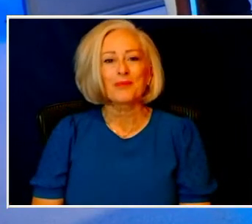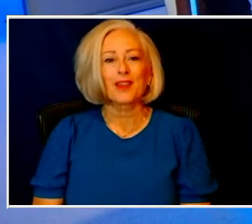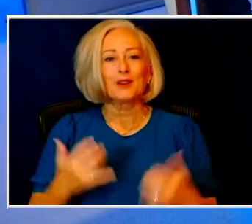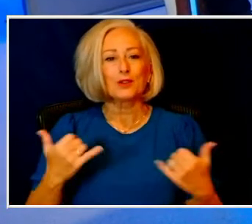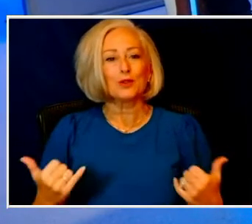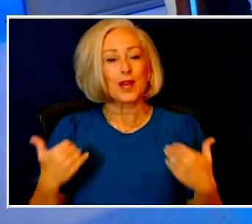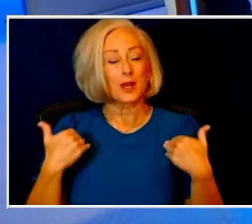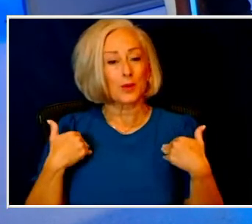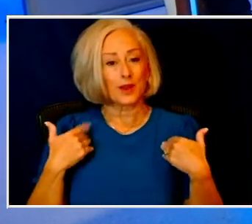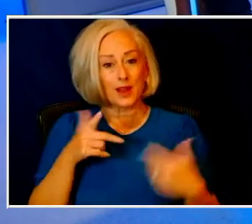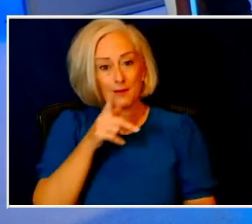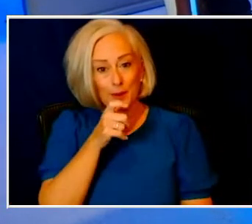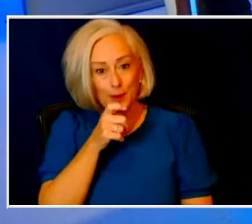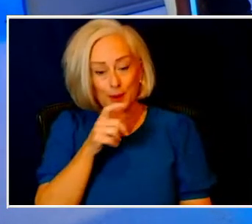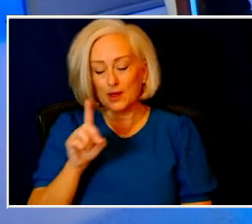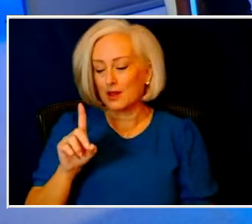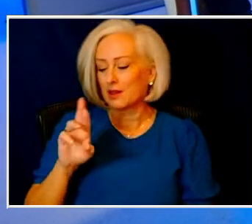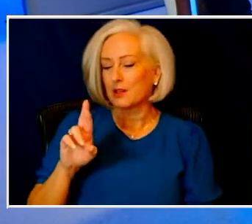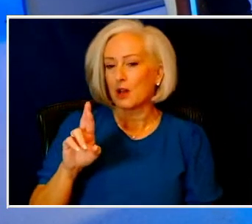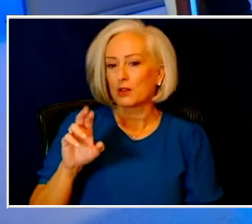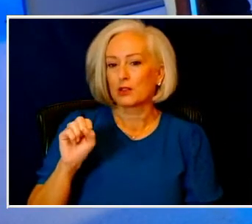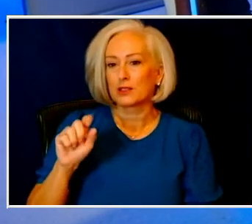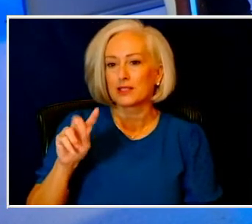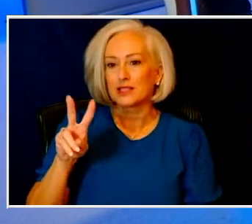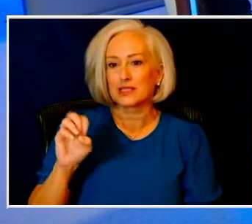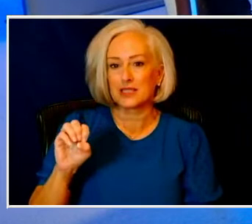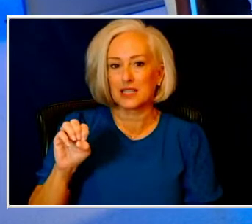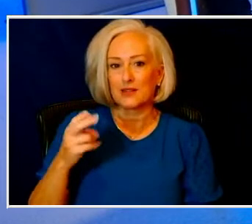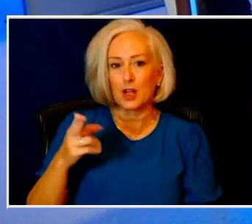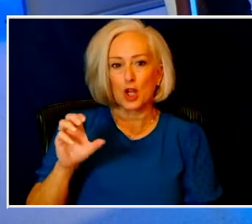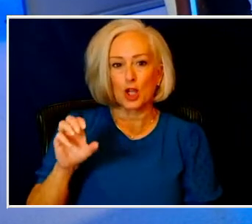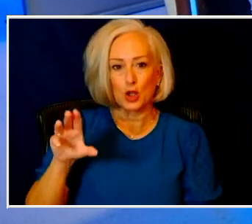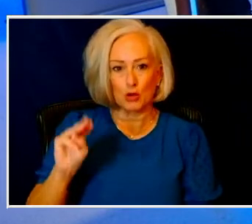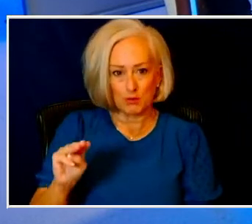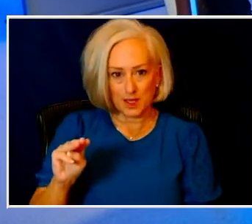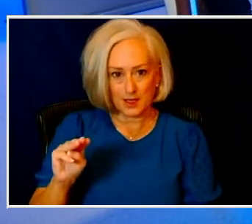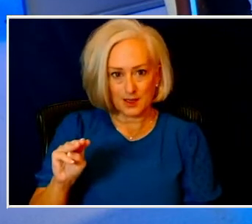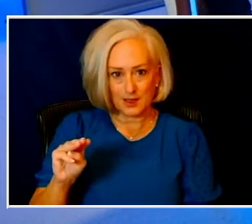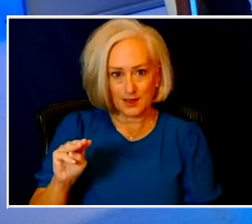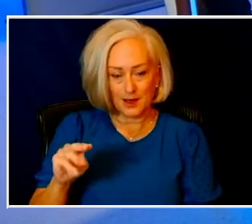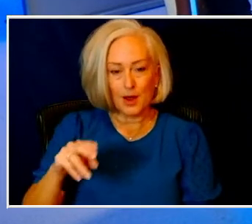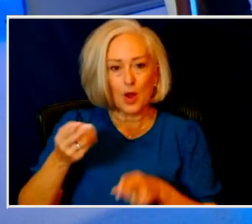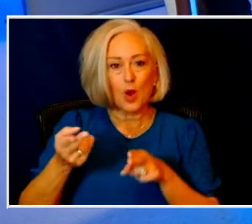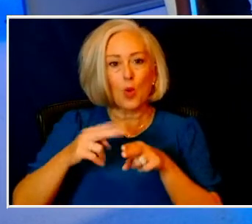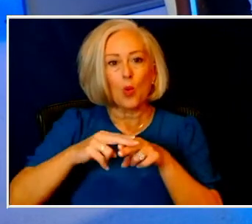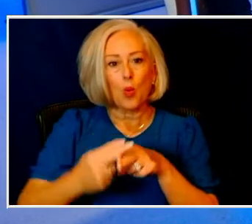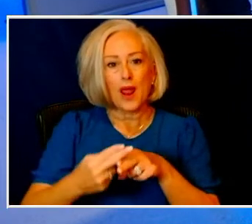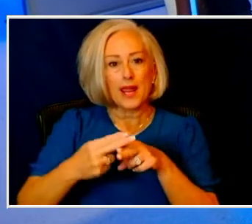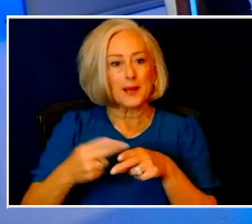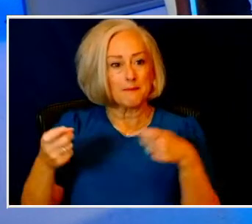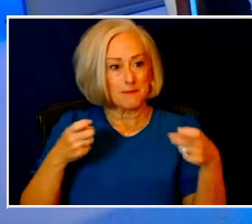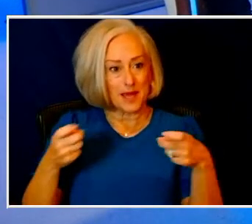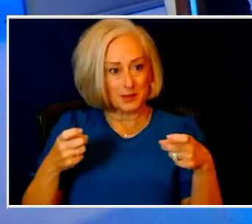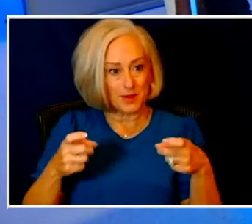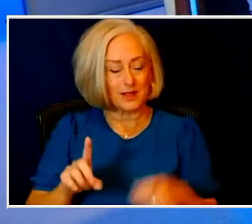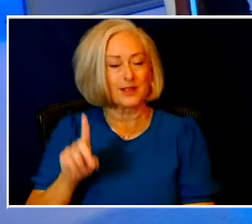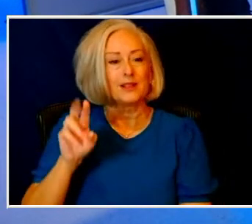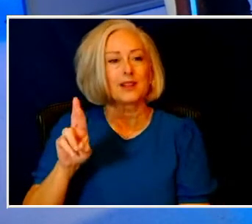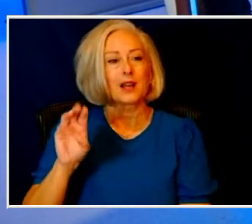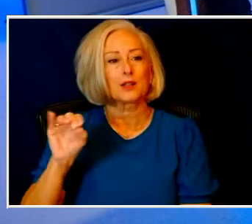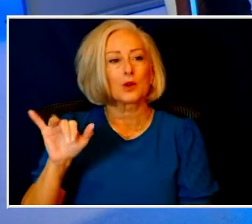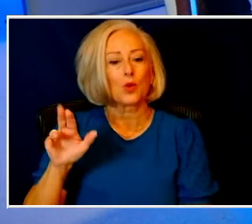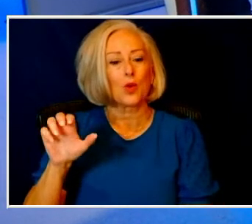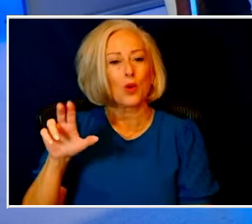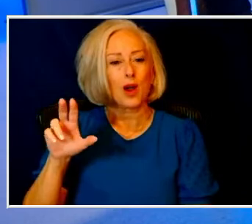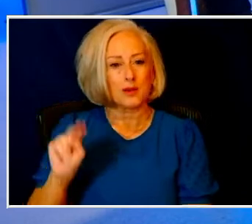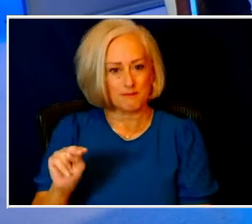Steve Herman with the Division of Physical Activity and Weight Management, and Dr. Steve Weinman, professor in the Department of Internal Medicine, the Division of